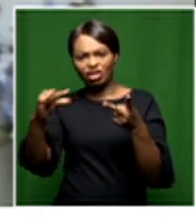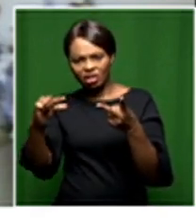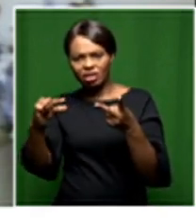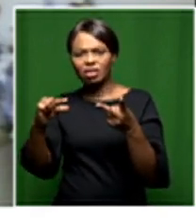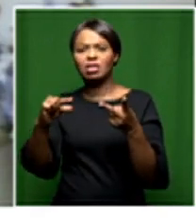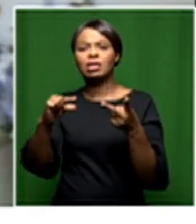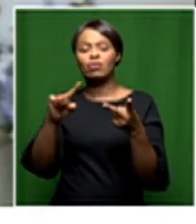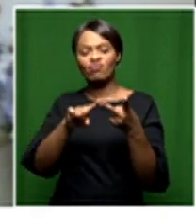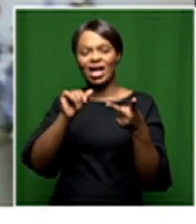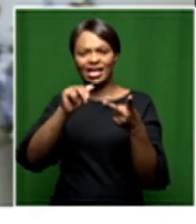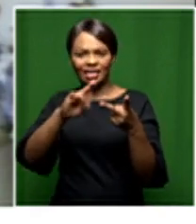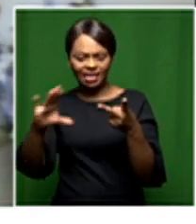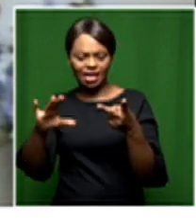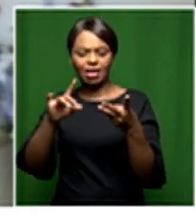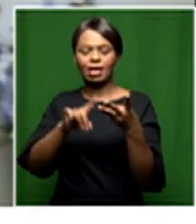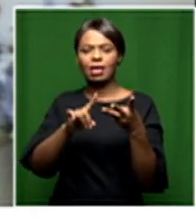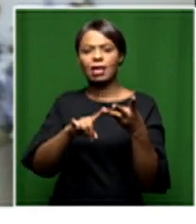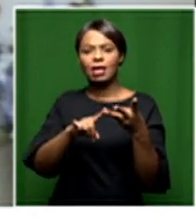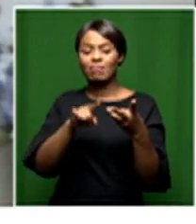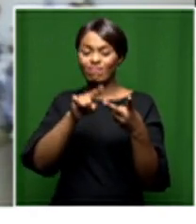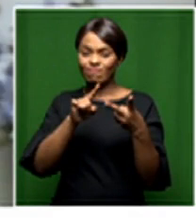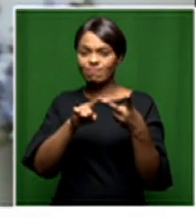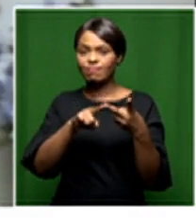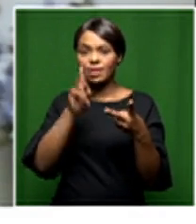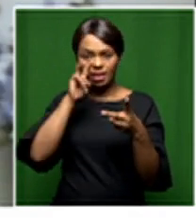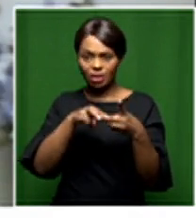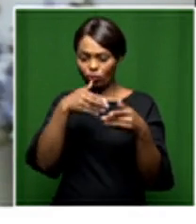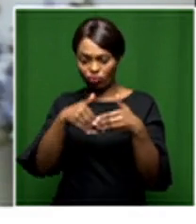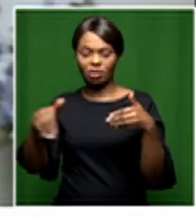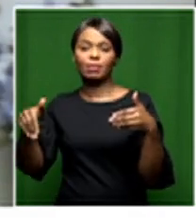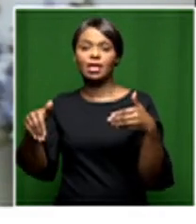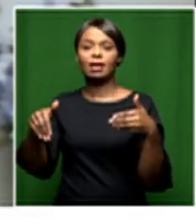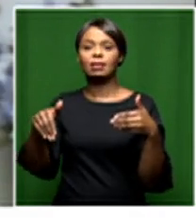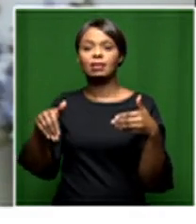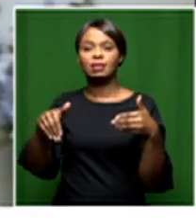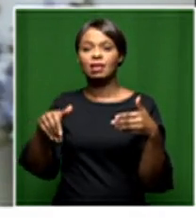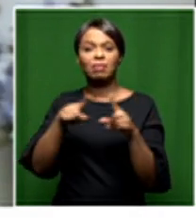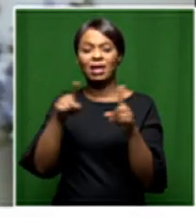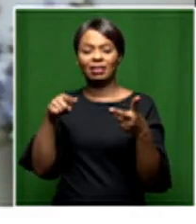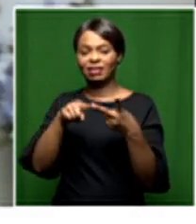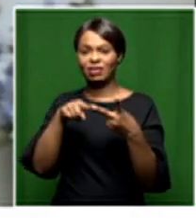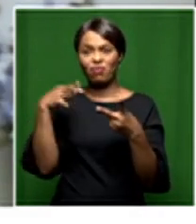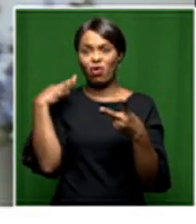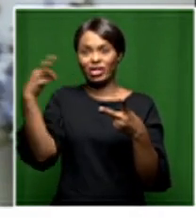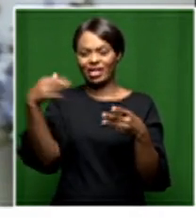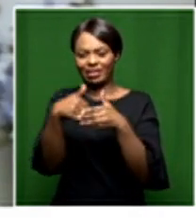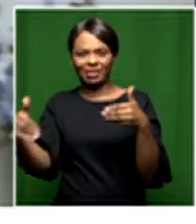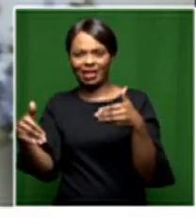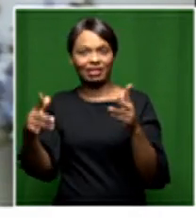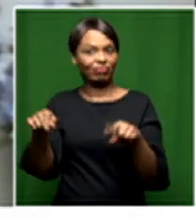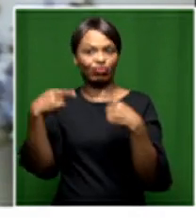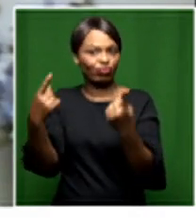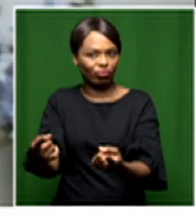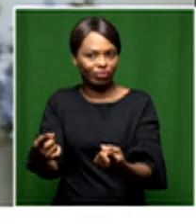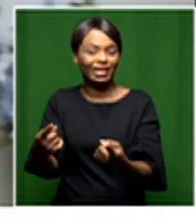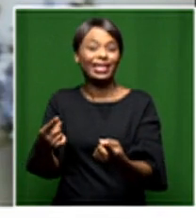ANC, who may be forced to step aside, even if he probably won't do that voluntarily. And these